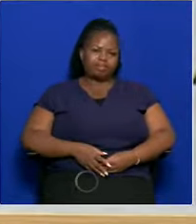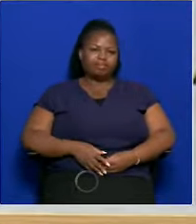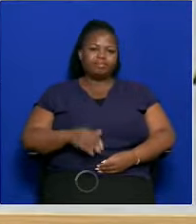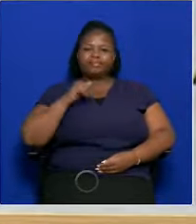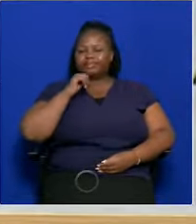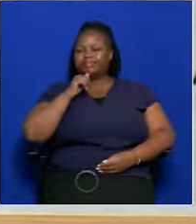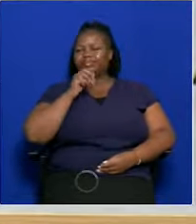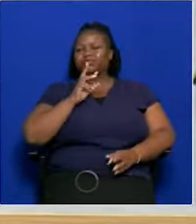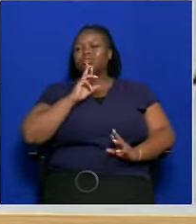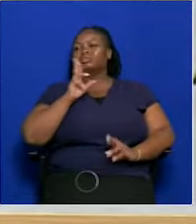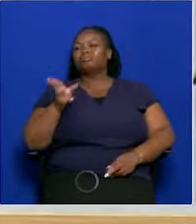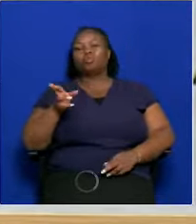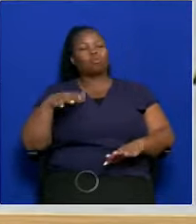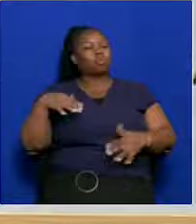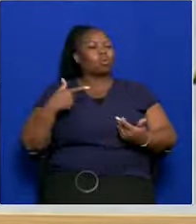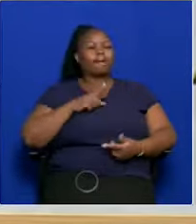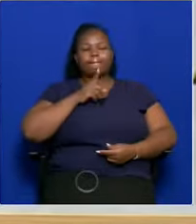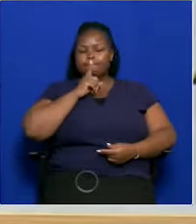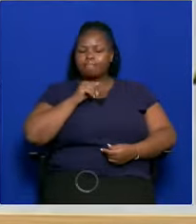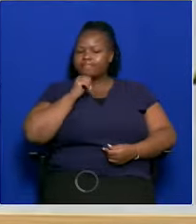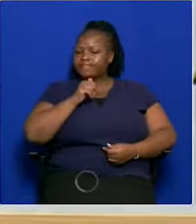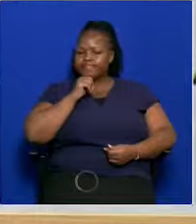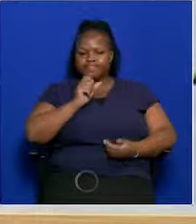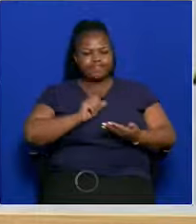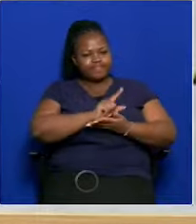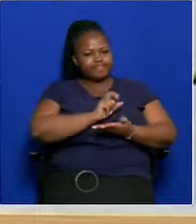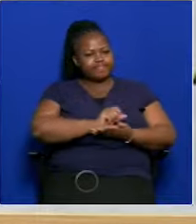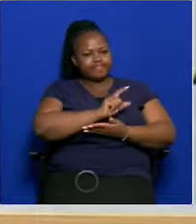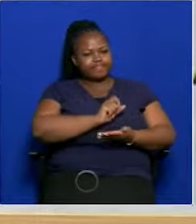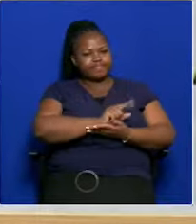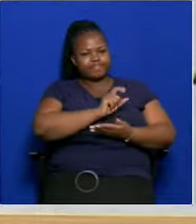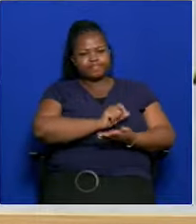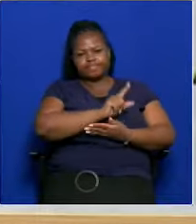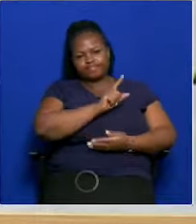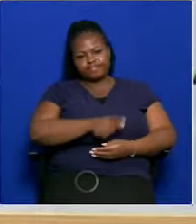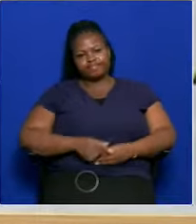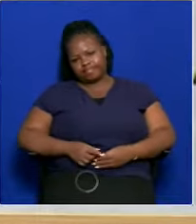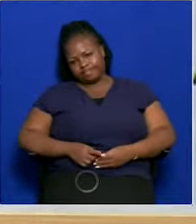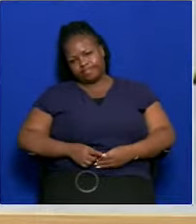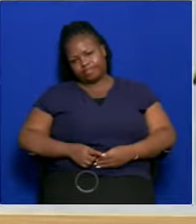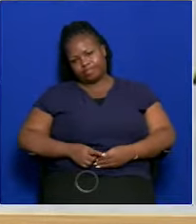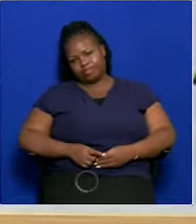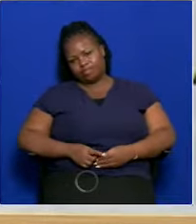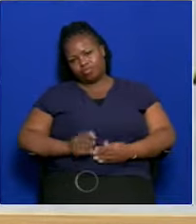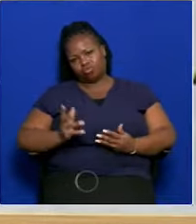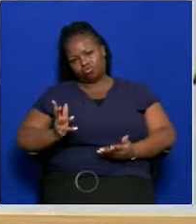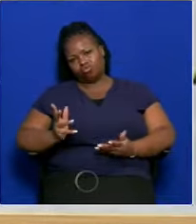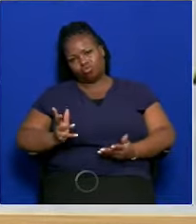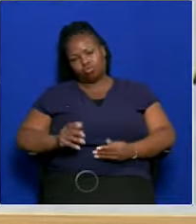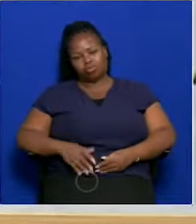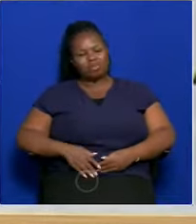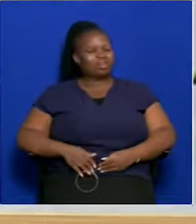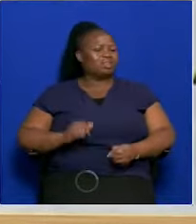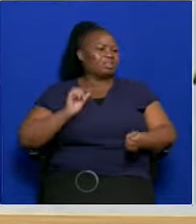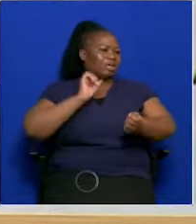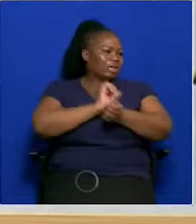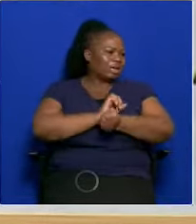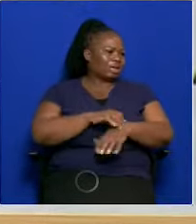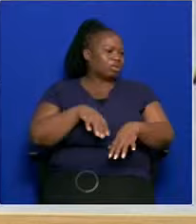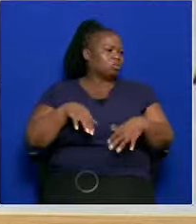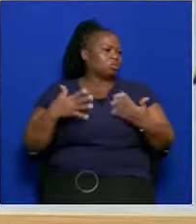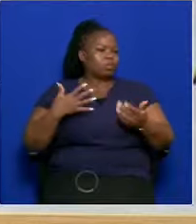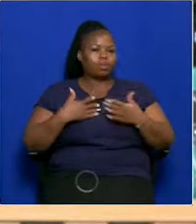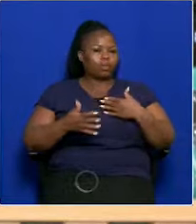don't respond, he will be sharing with everybody. He is an arrest or is an whatever he's